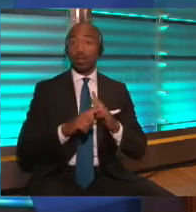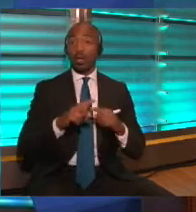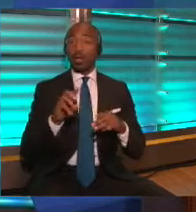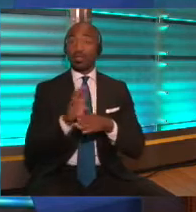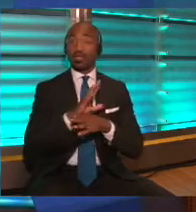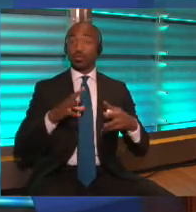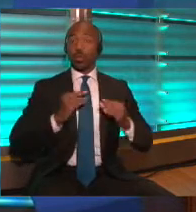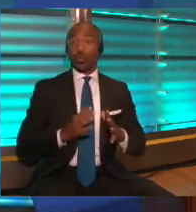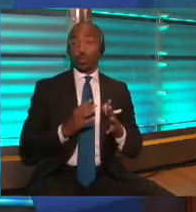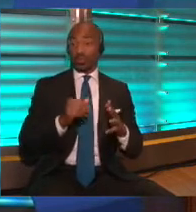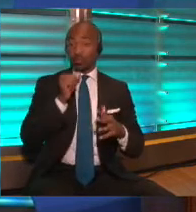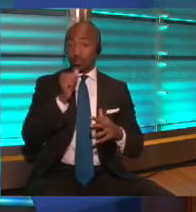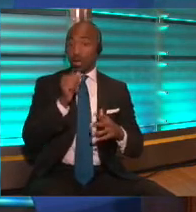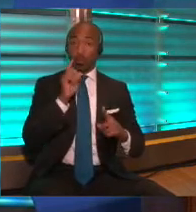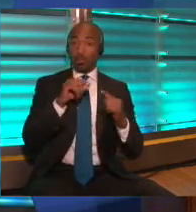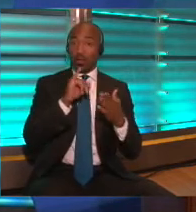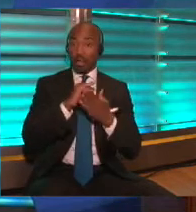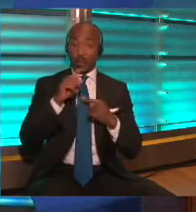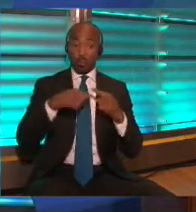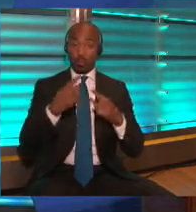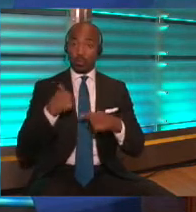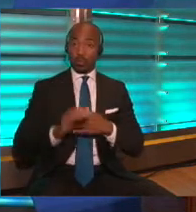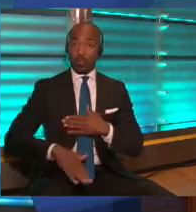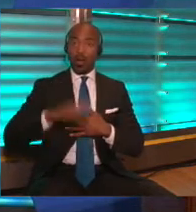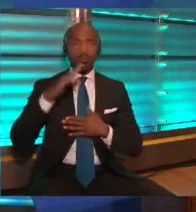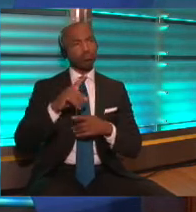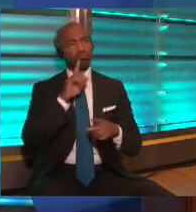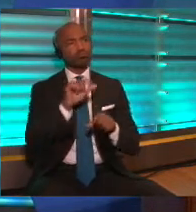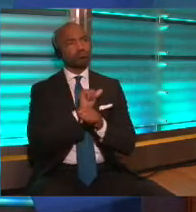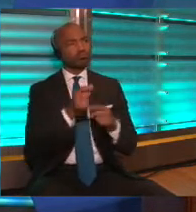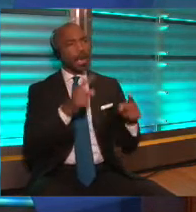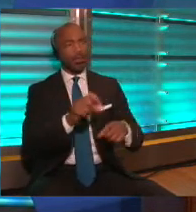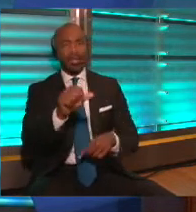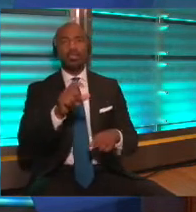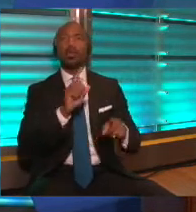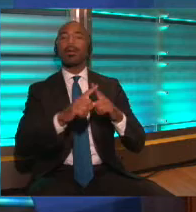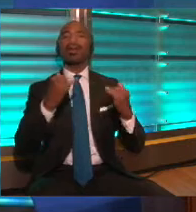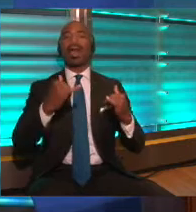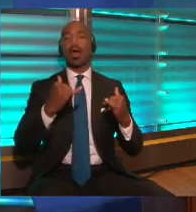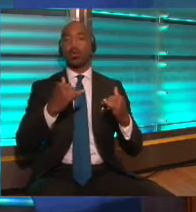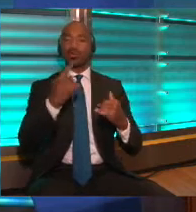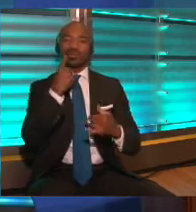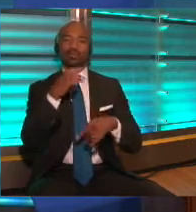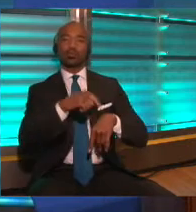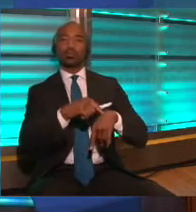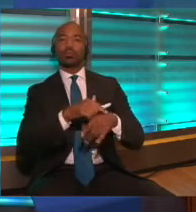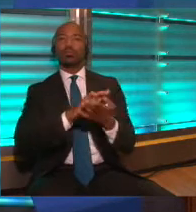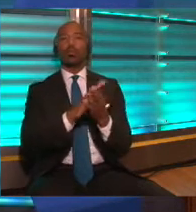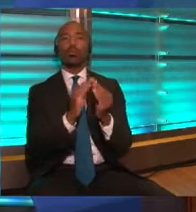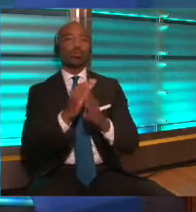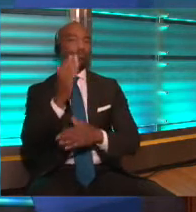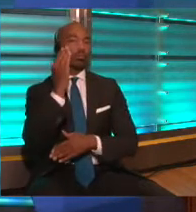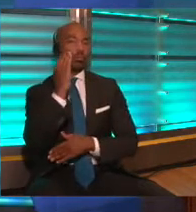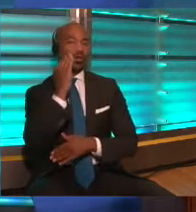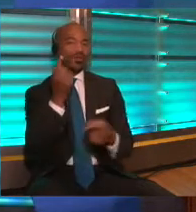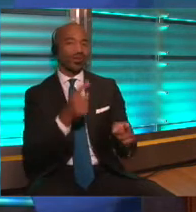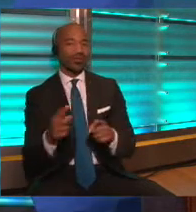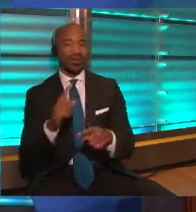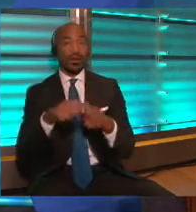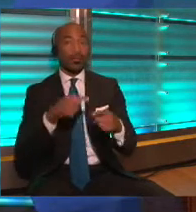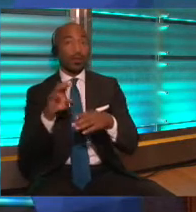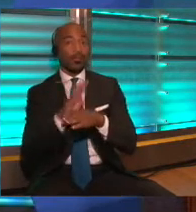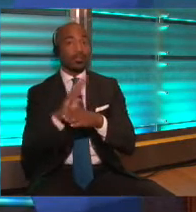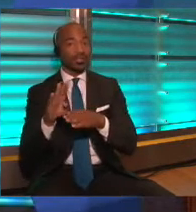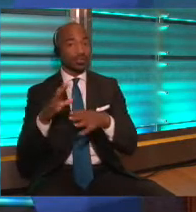up. And obviously it existed, but I just think nowadays there's just more awareness about it. And it definitely wasn't taught